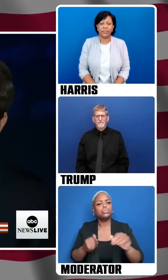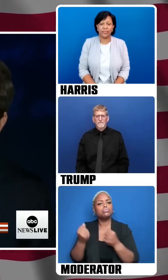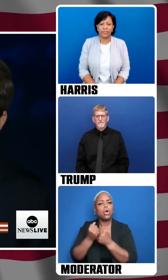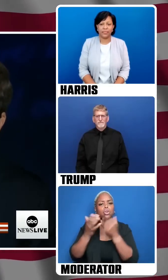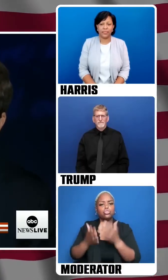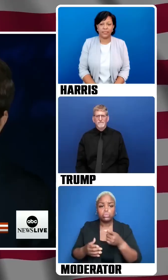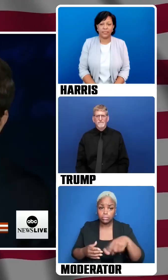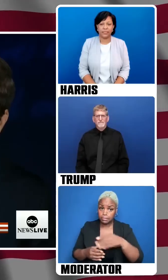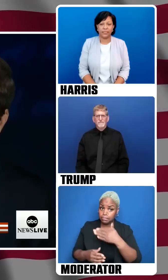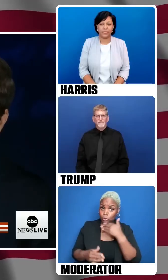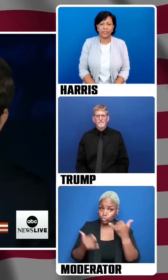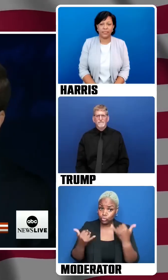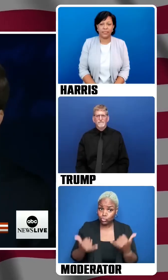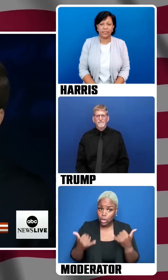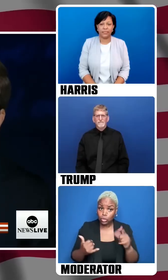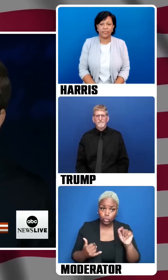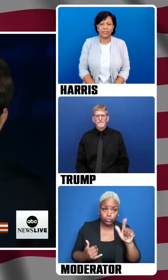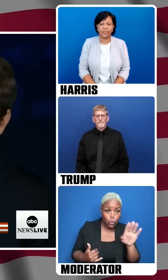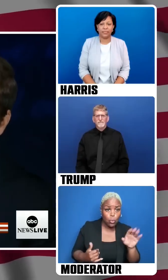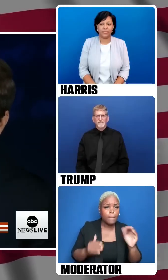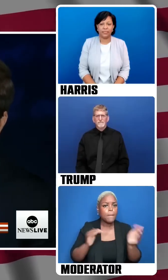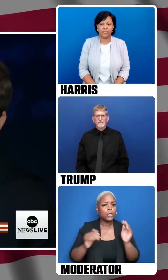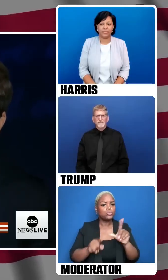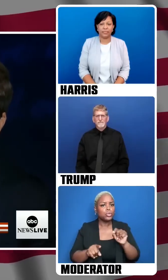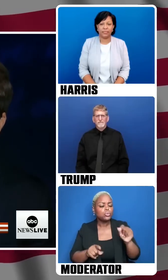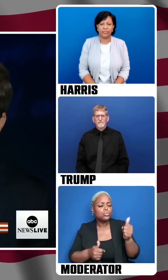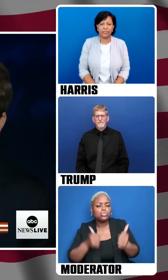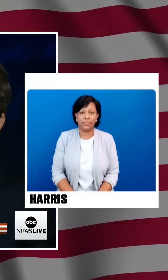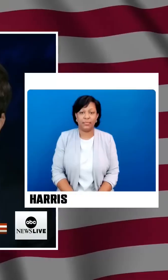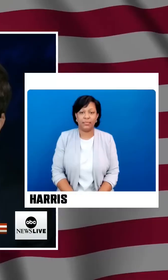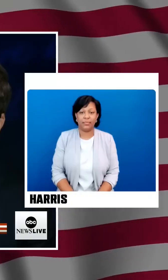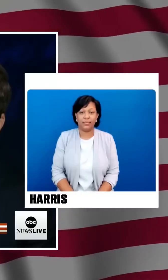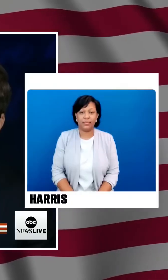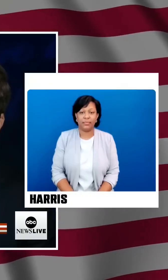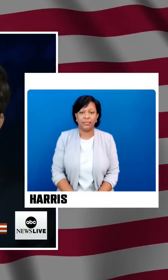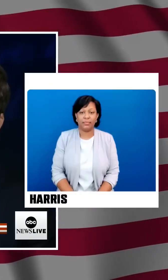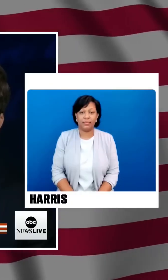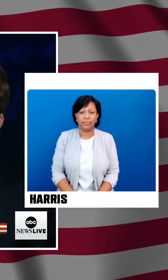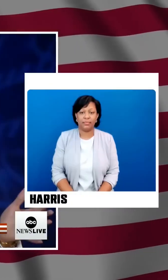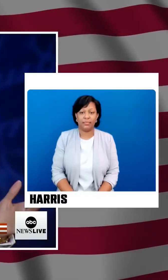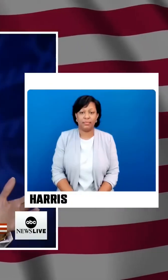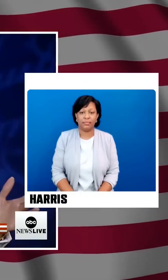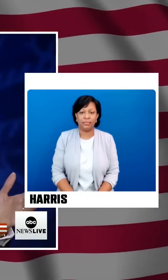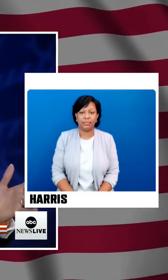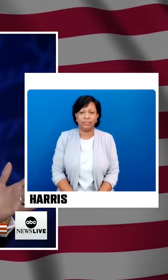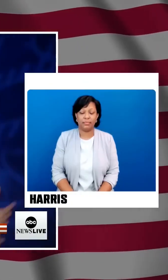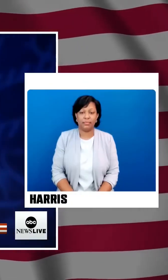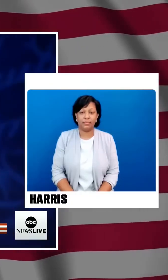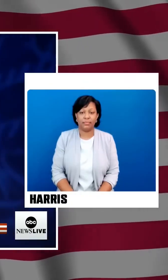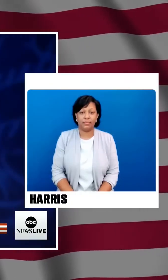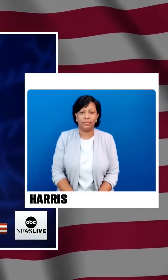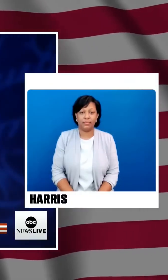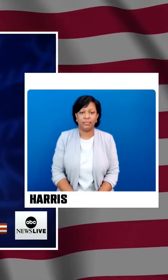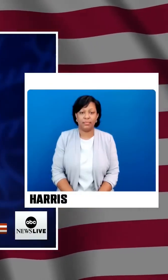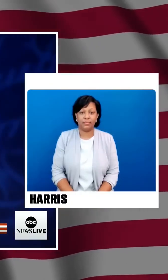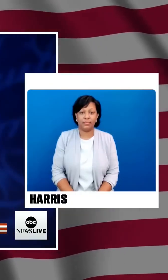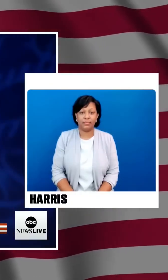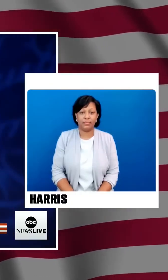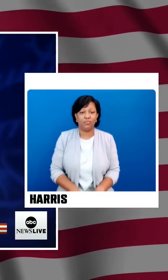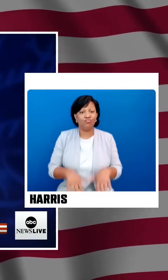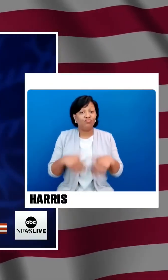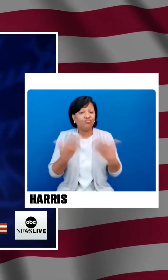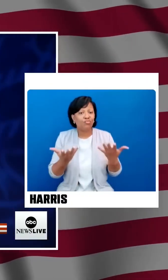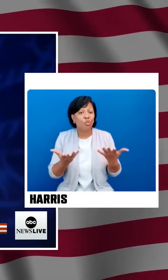the economy, do you believe Americans are better off than they were 4 years ago? So I was raised as a middle-class